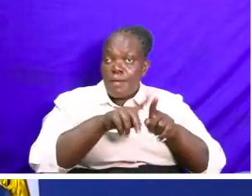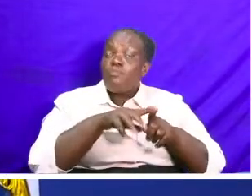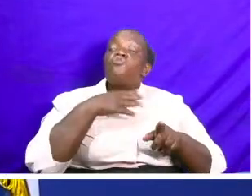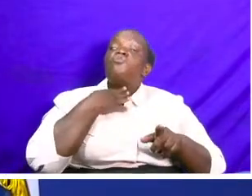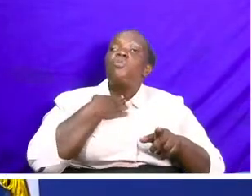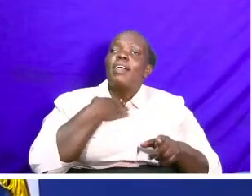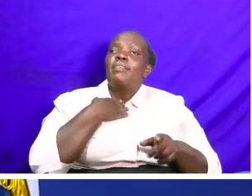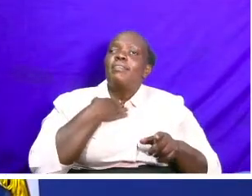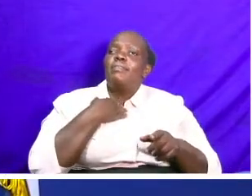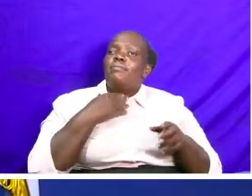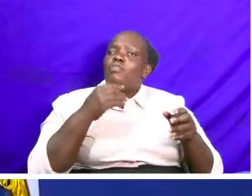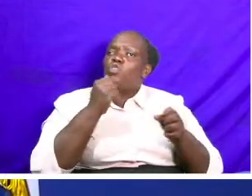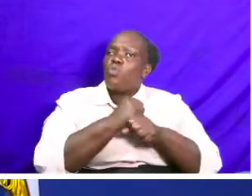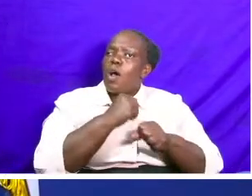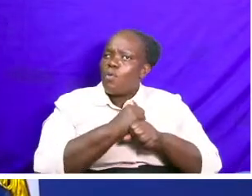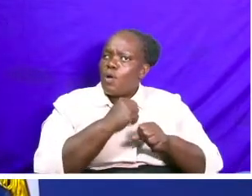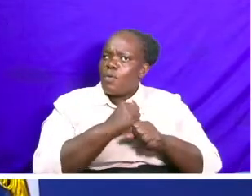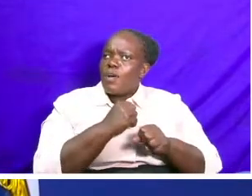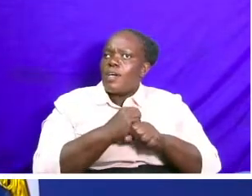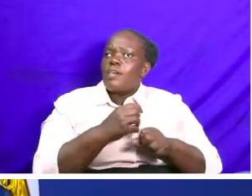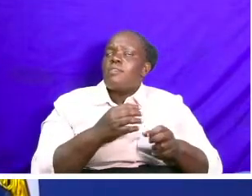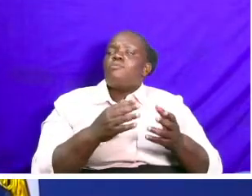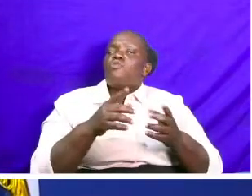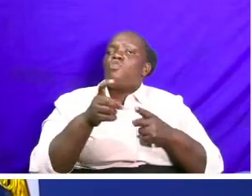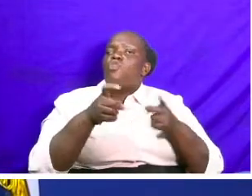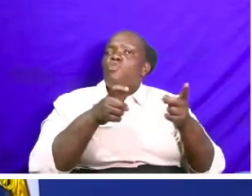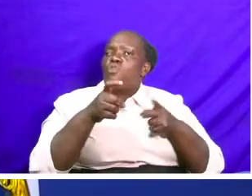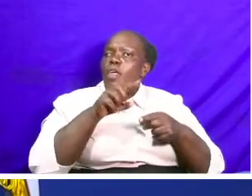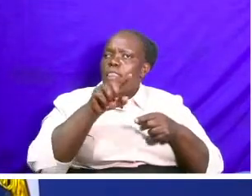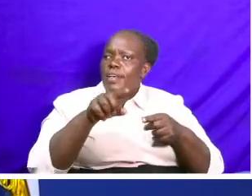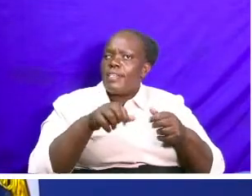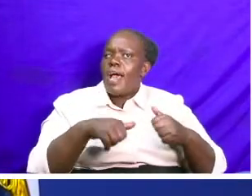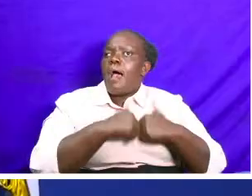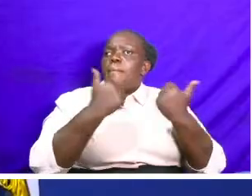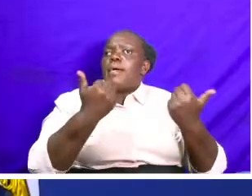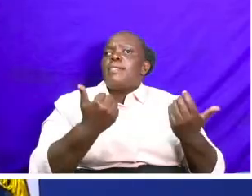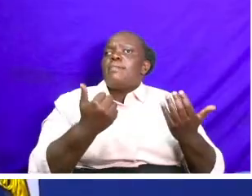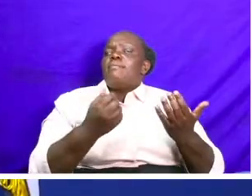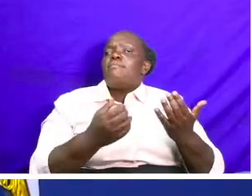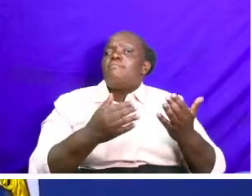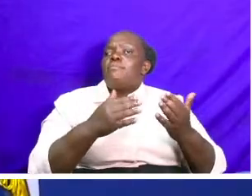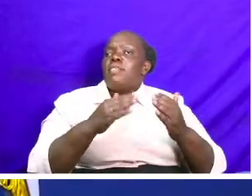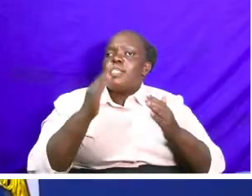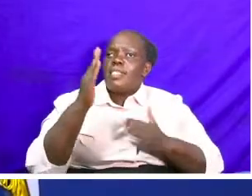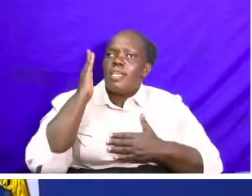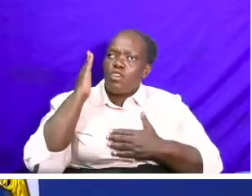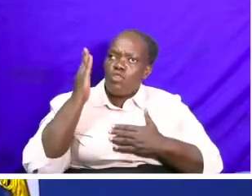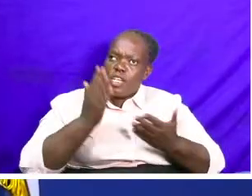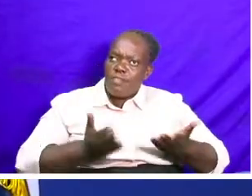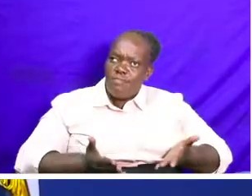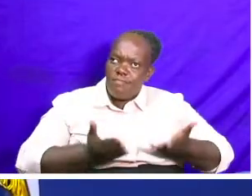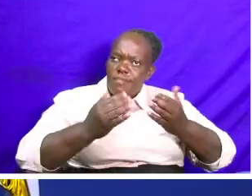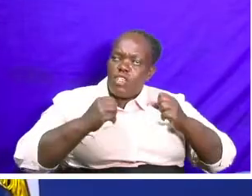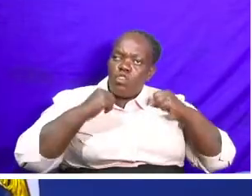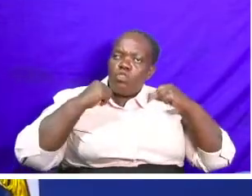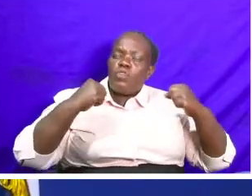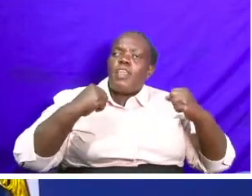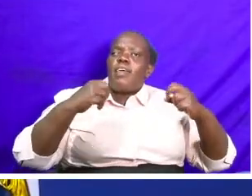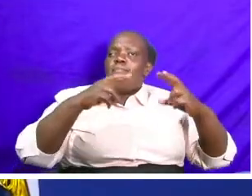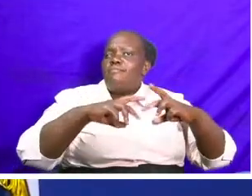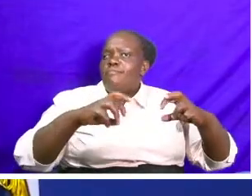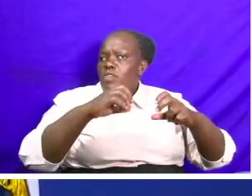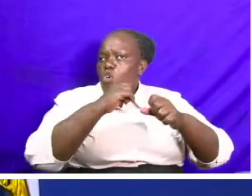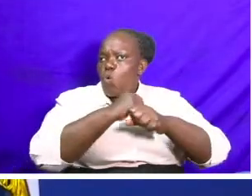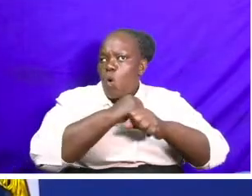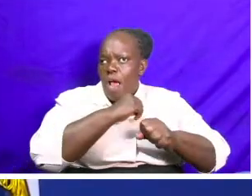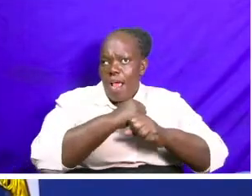intensifying efforts to curb such criminality by deploying enhanced security measures, strengthening intelligence